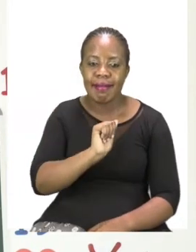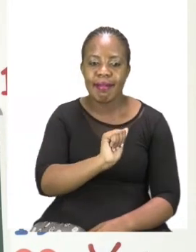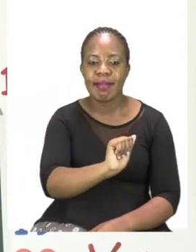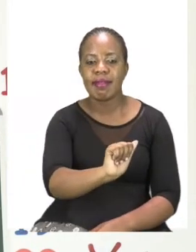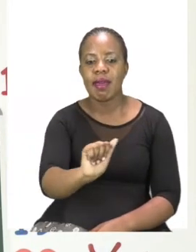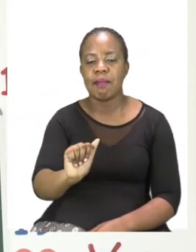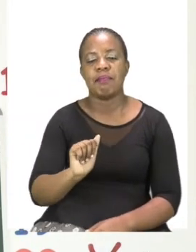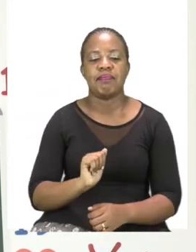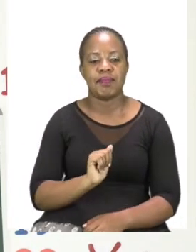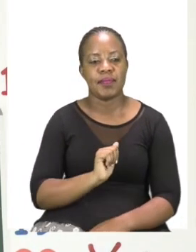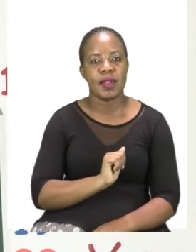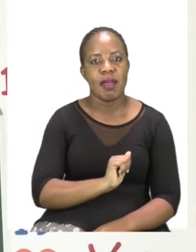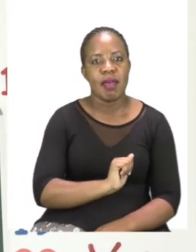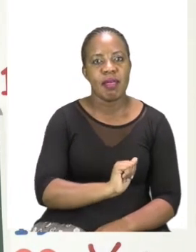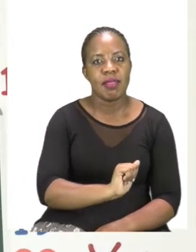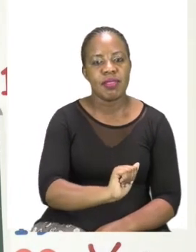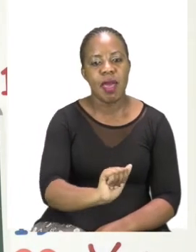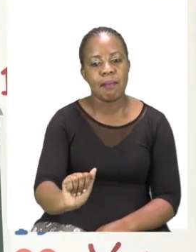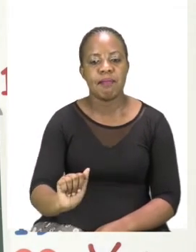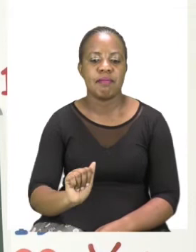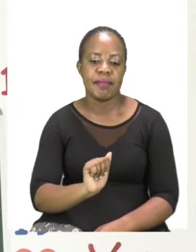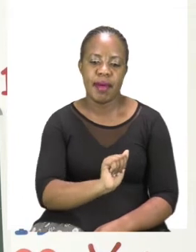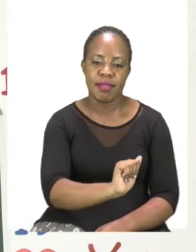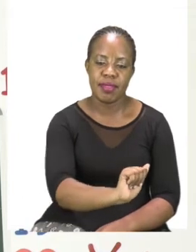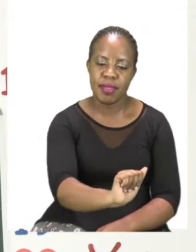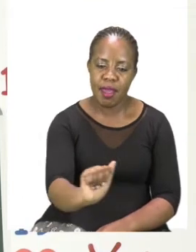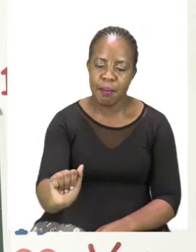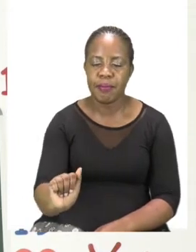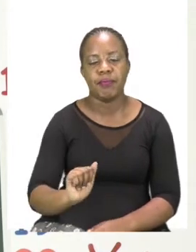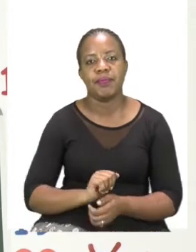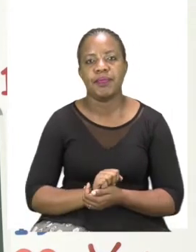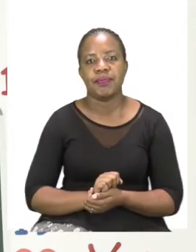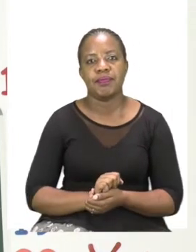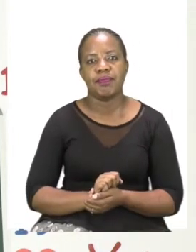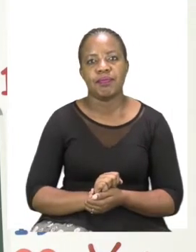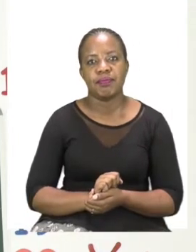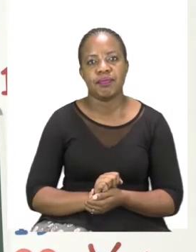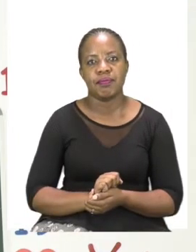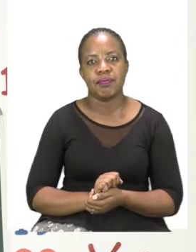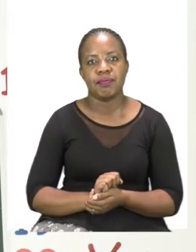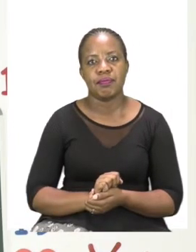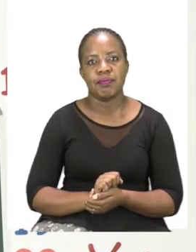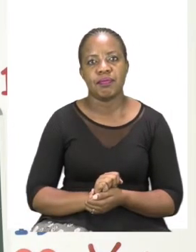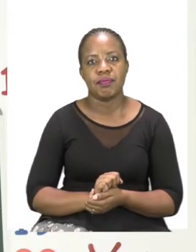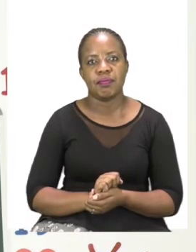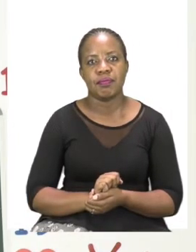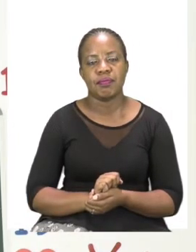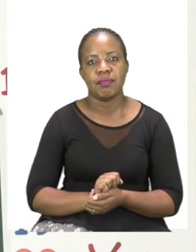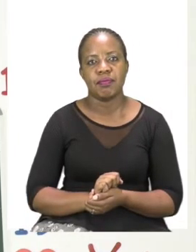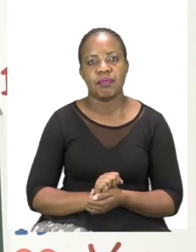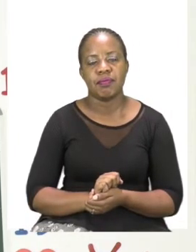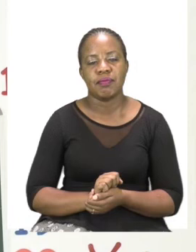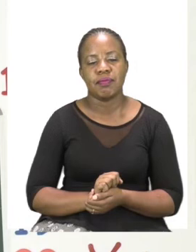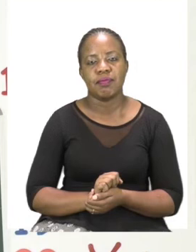So, them changes now to a possessive pronoun if we have ownership. If we